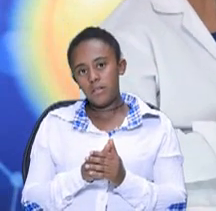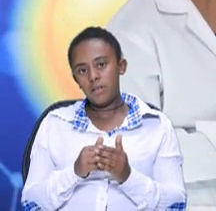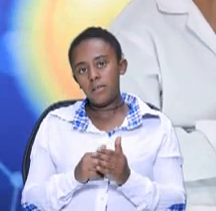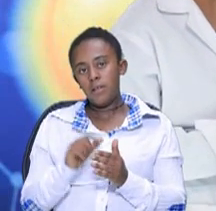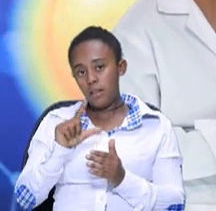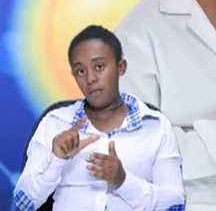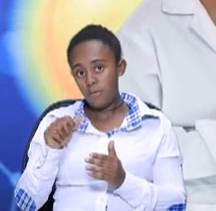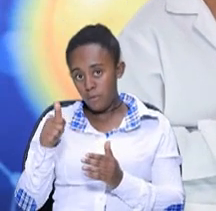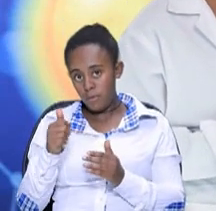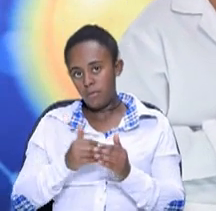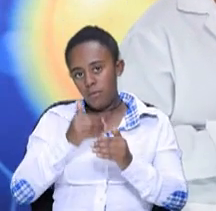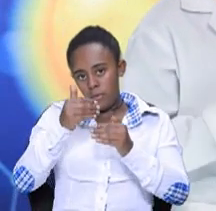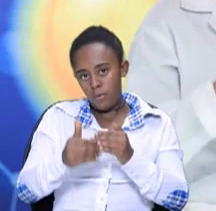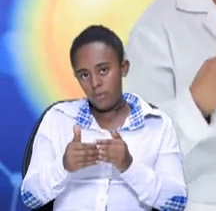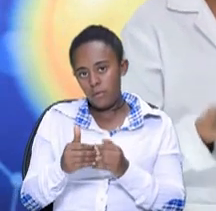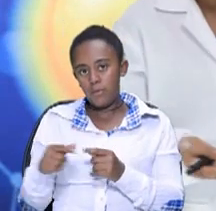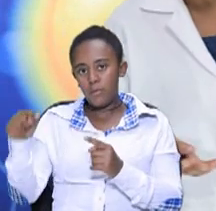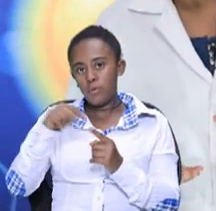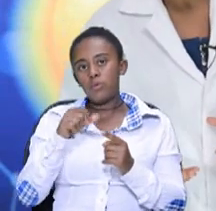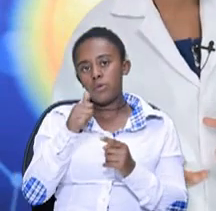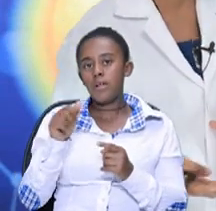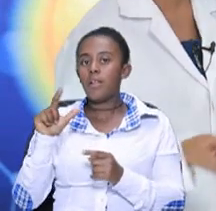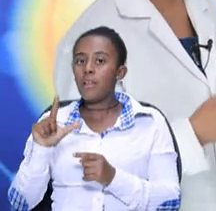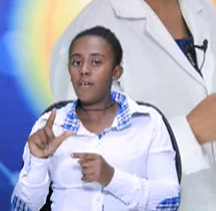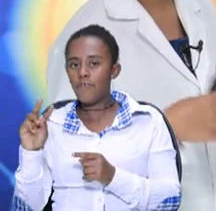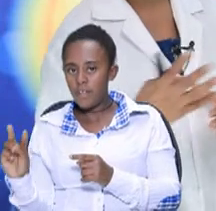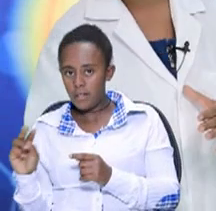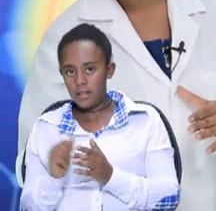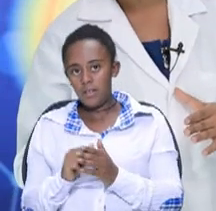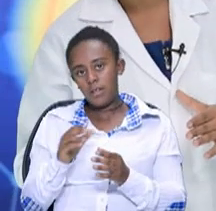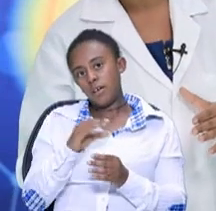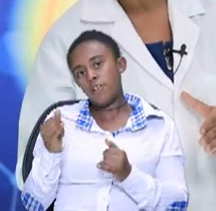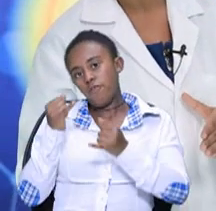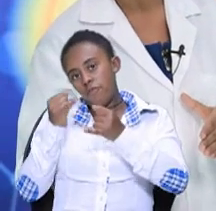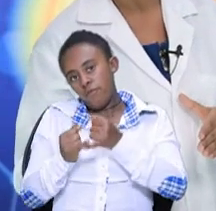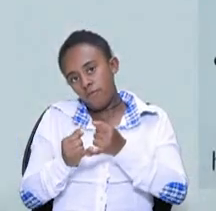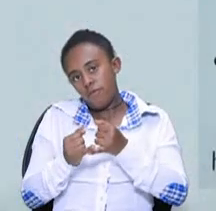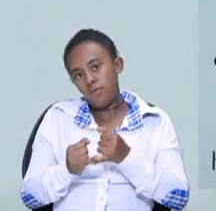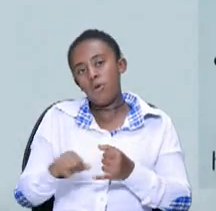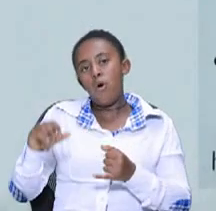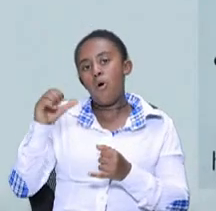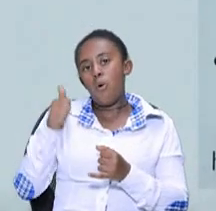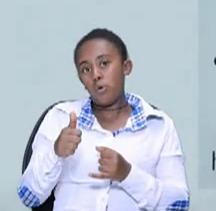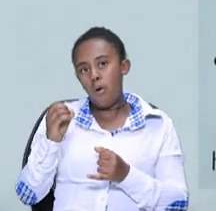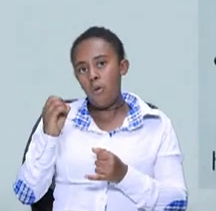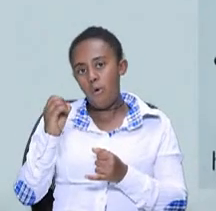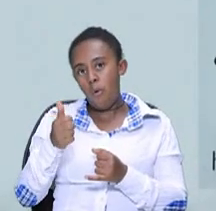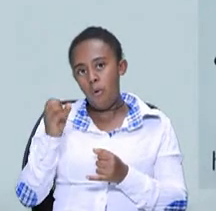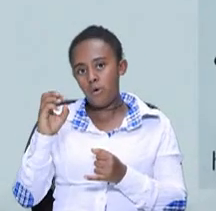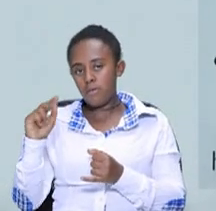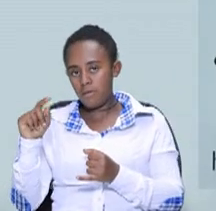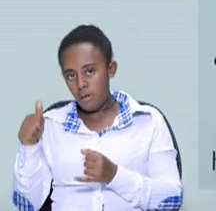The left auricle pump blood to the left ventricle and finally to aorta. As you see